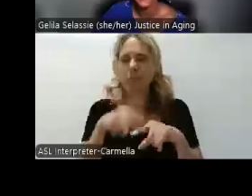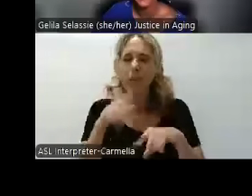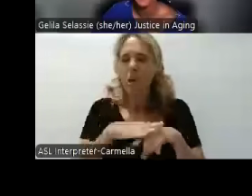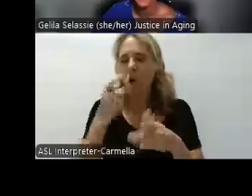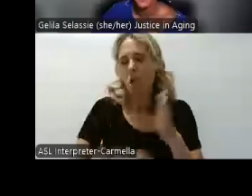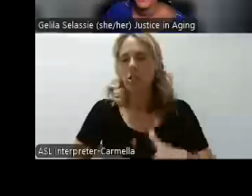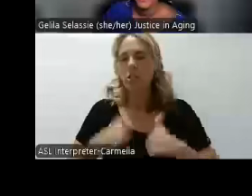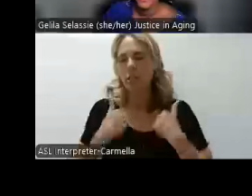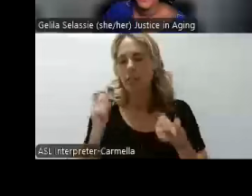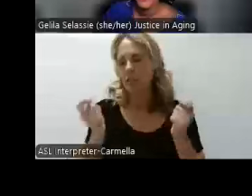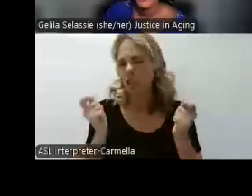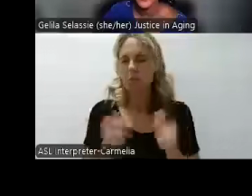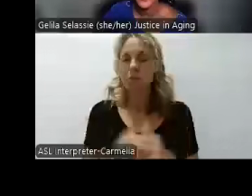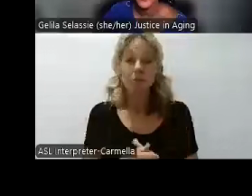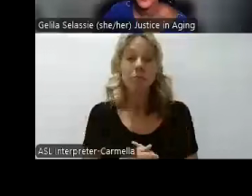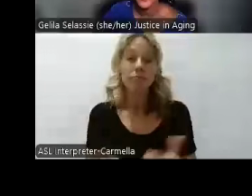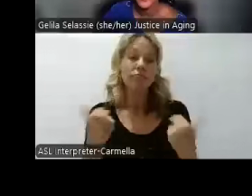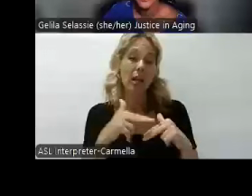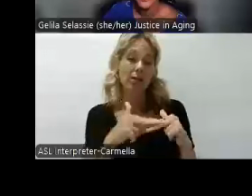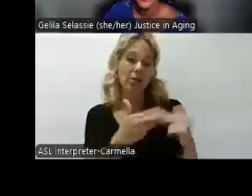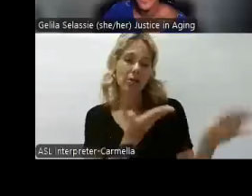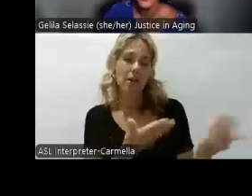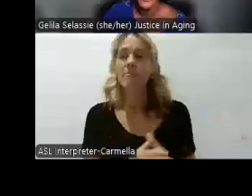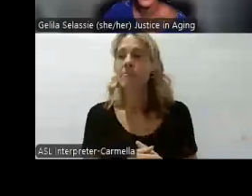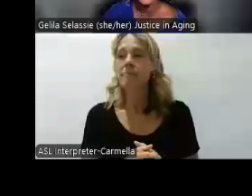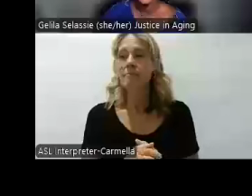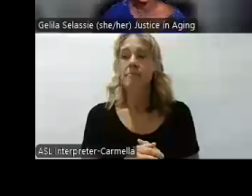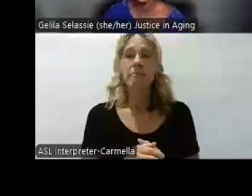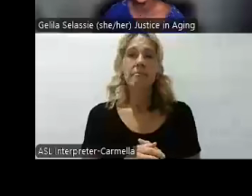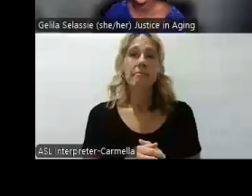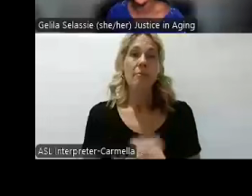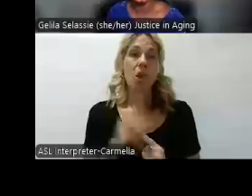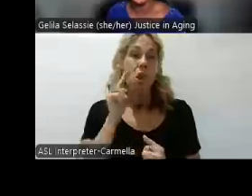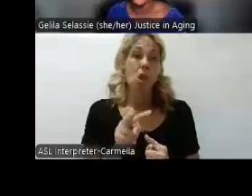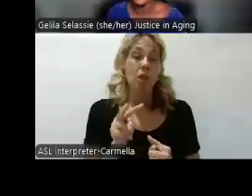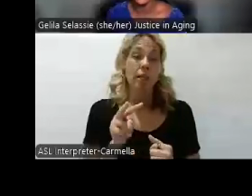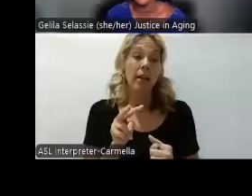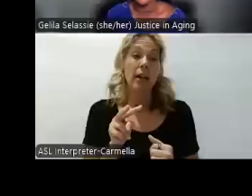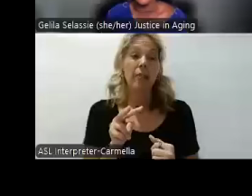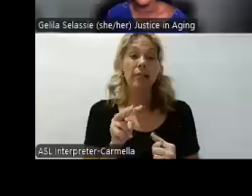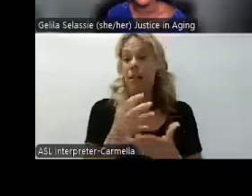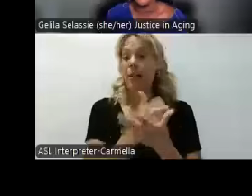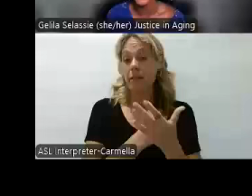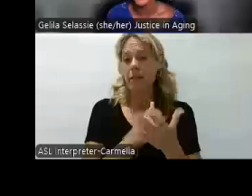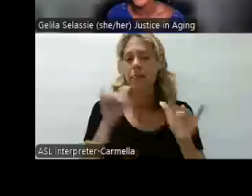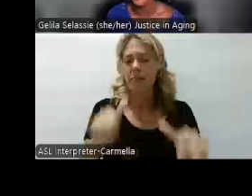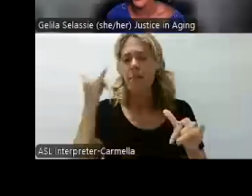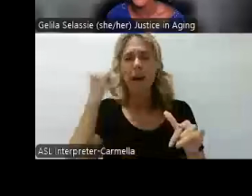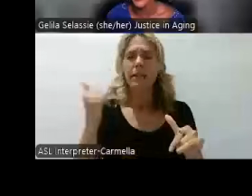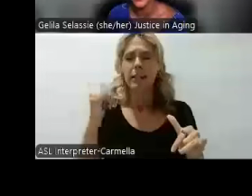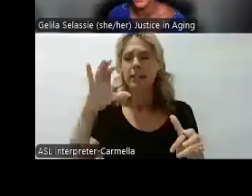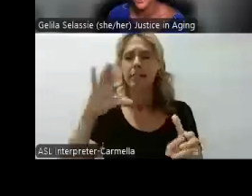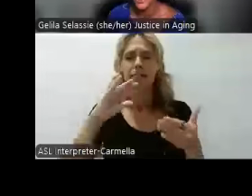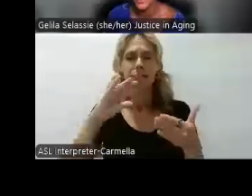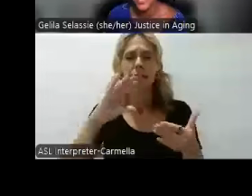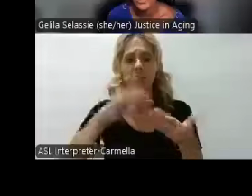adjustments. Next slide. And then looking at the income, same idea. The community spouse can keep all of